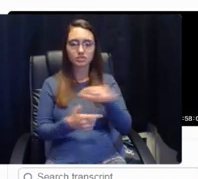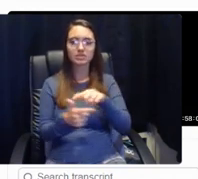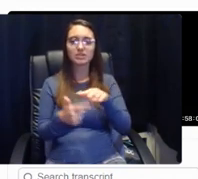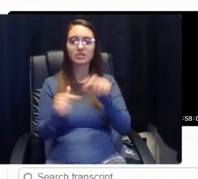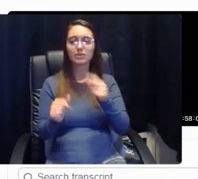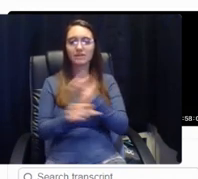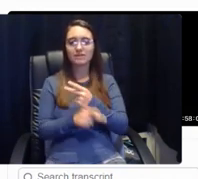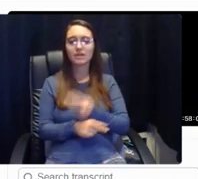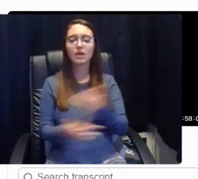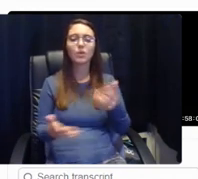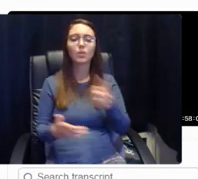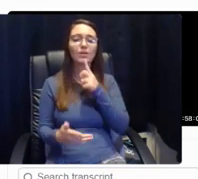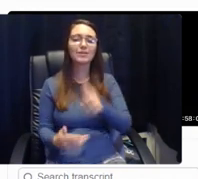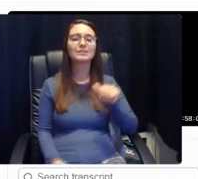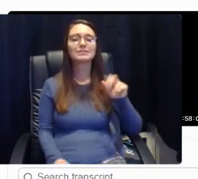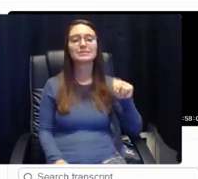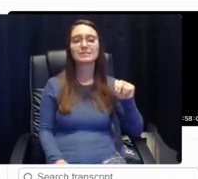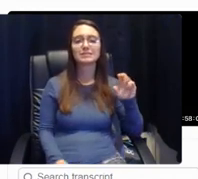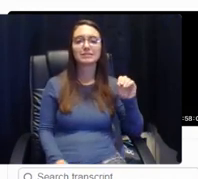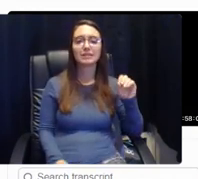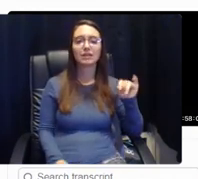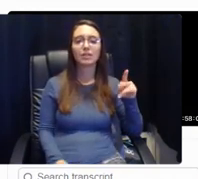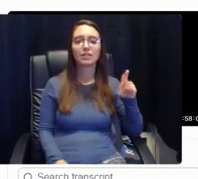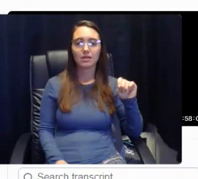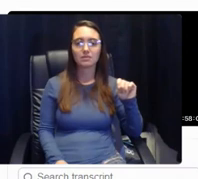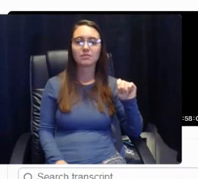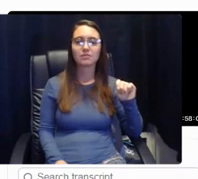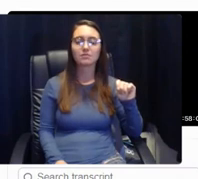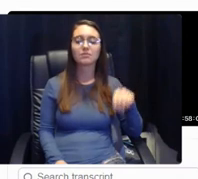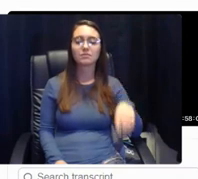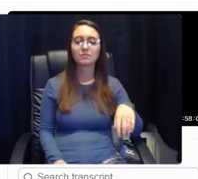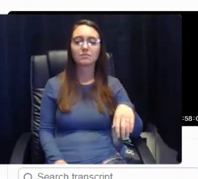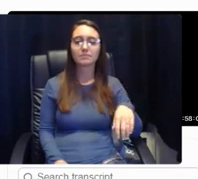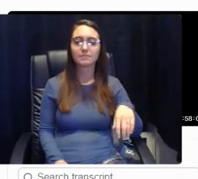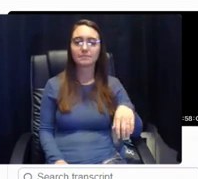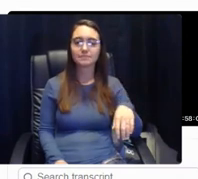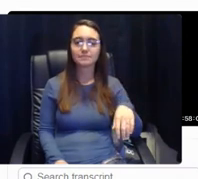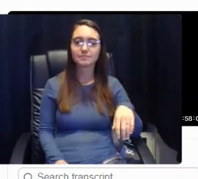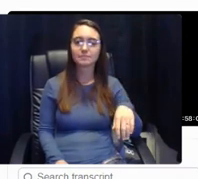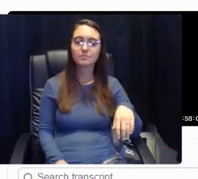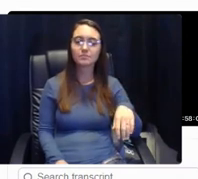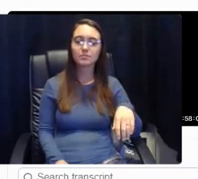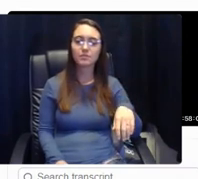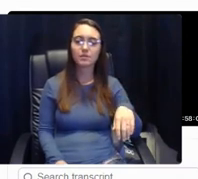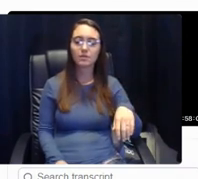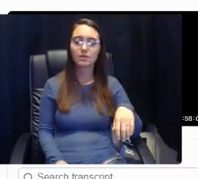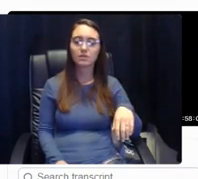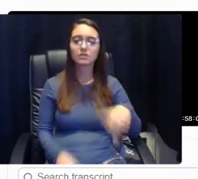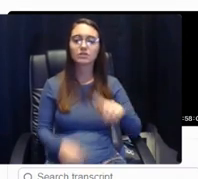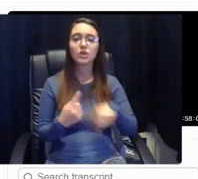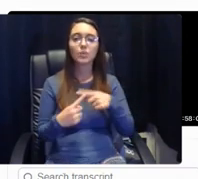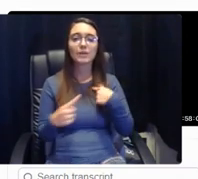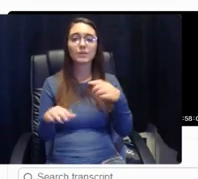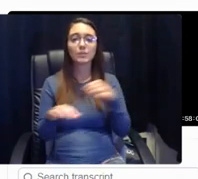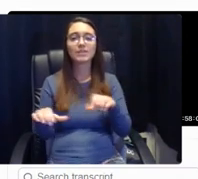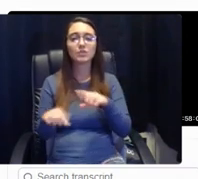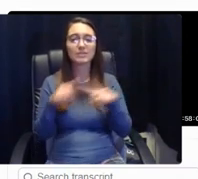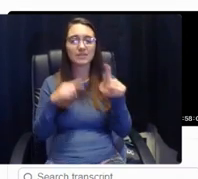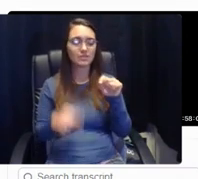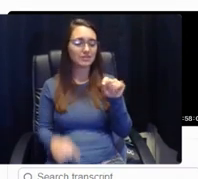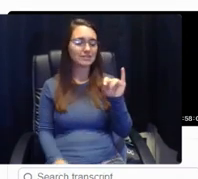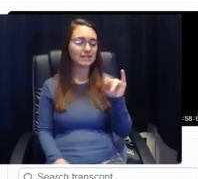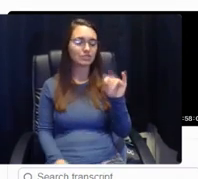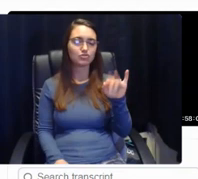to be. So all the time, when we do those kind of titration work, we